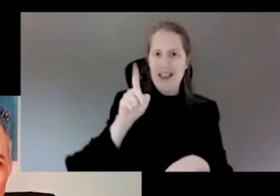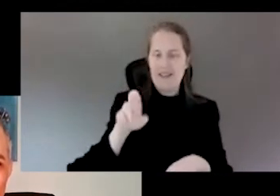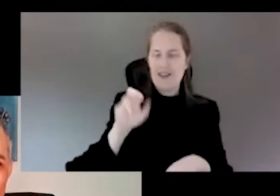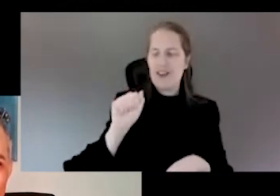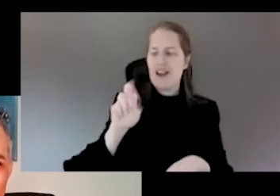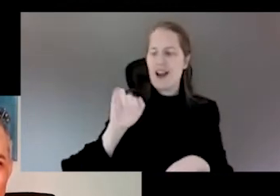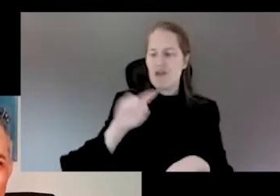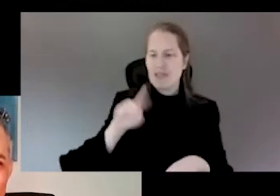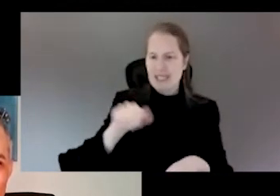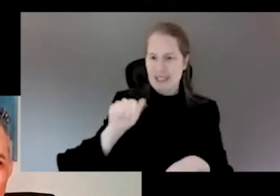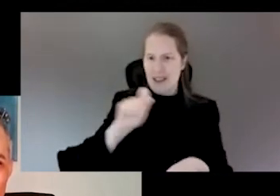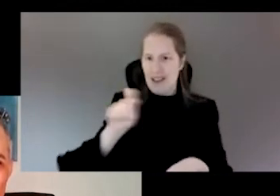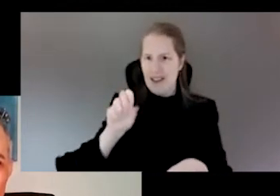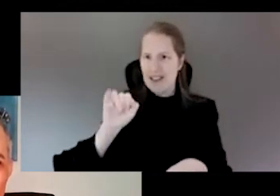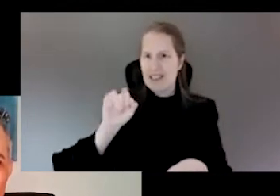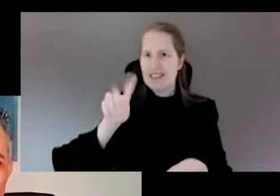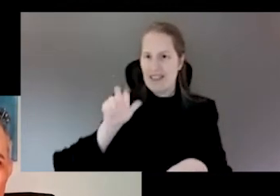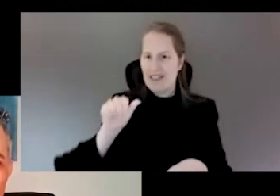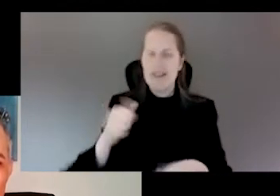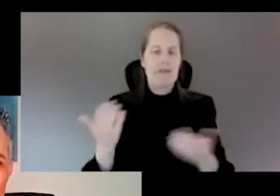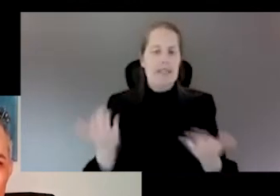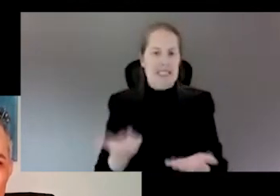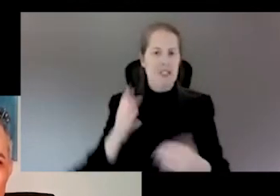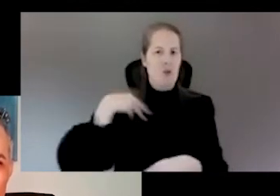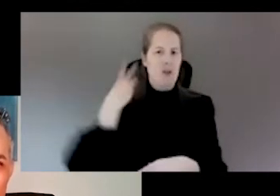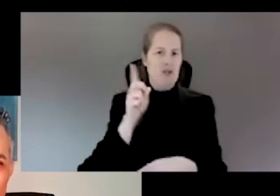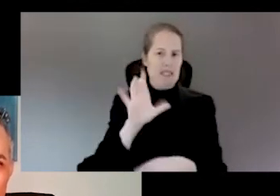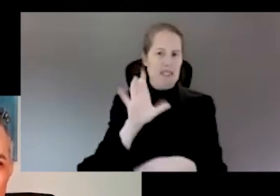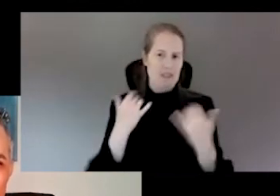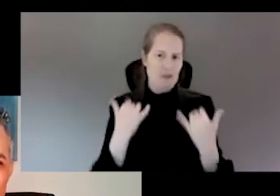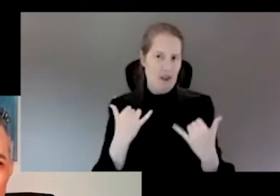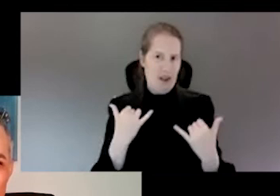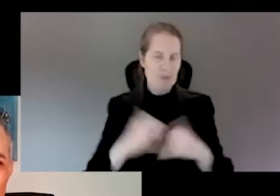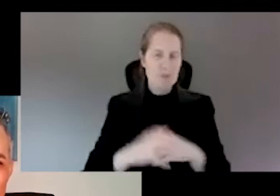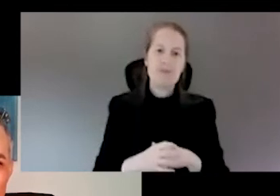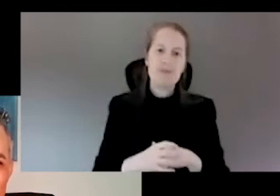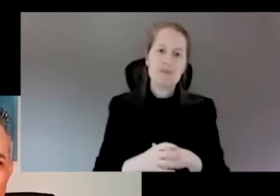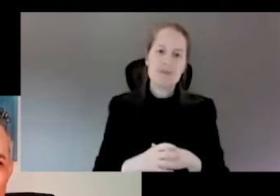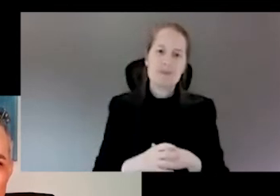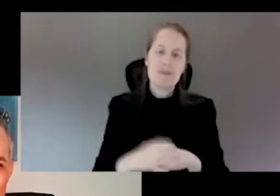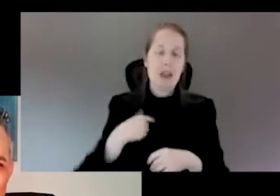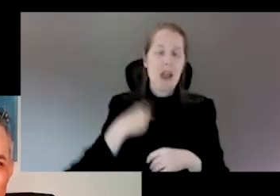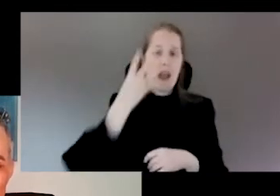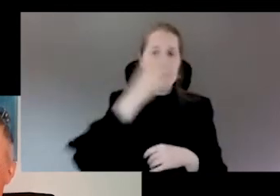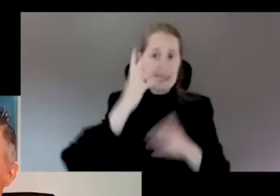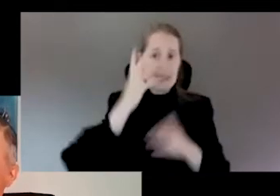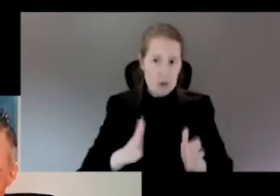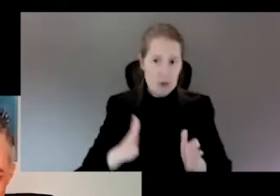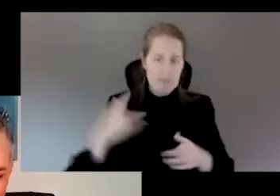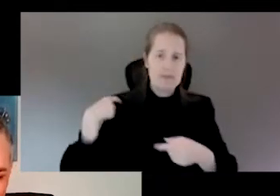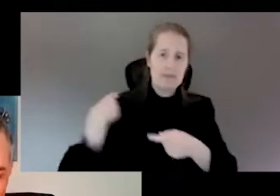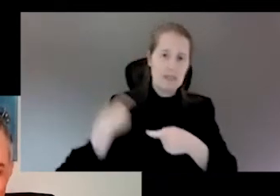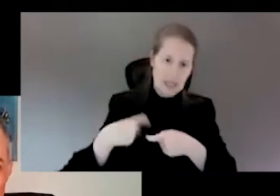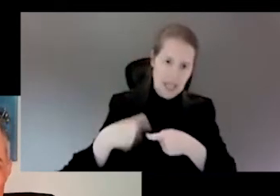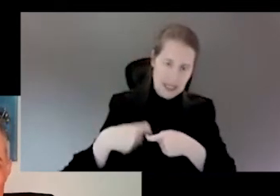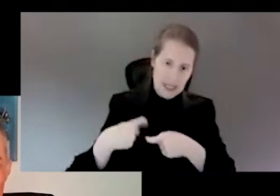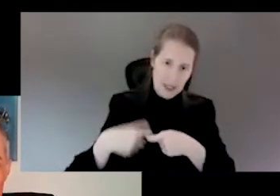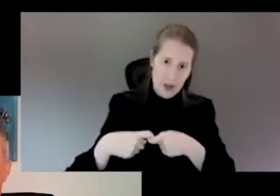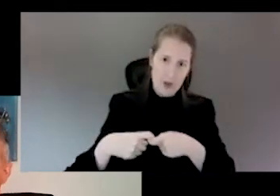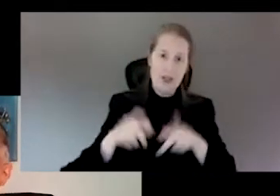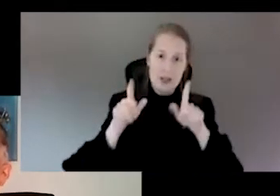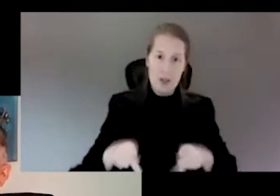I am in Washington, D.C. right now. I am an immigrant, Latino, a person with a